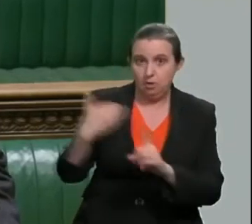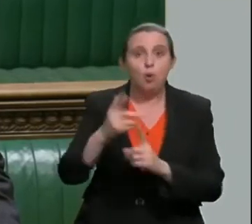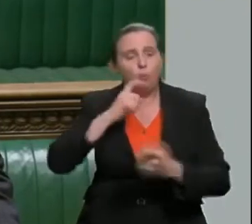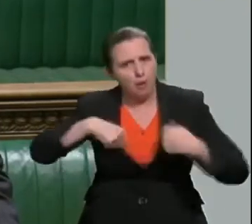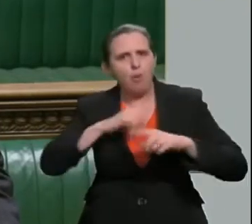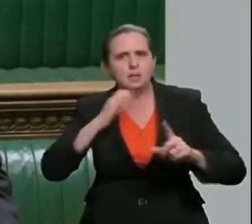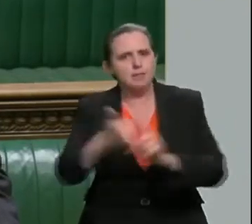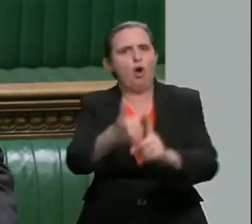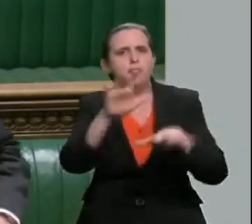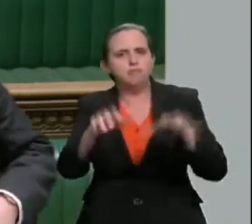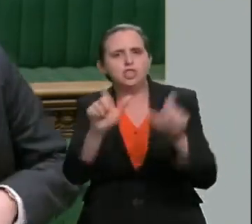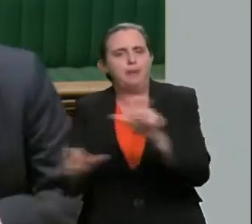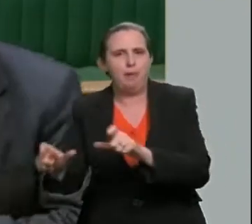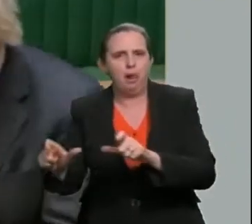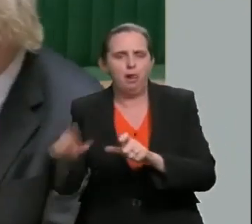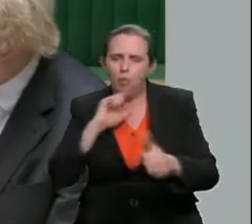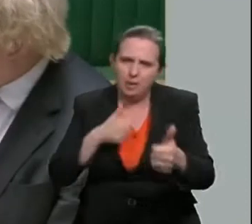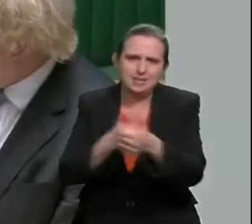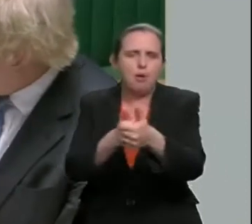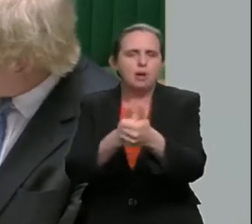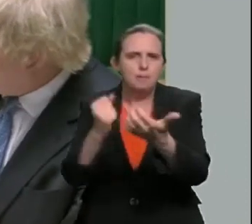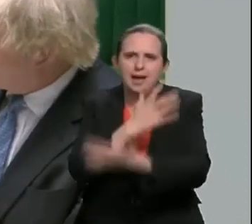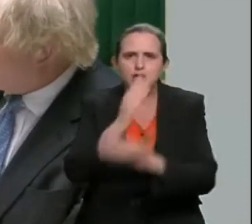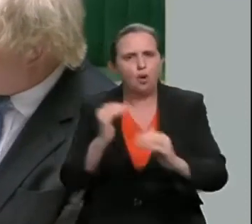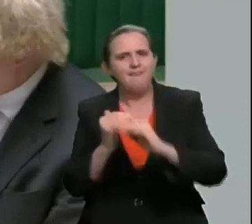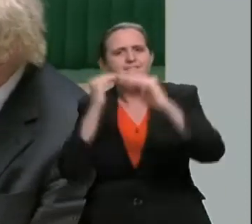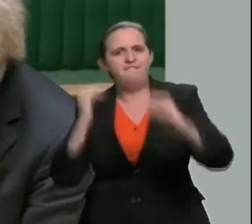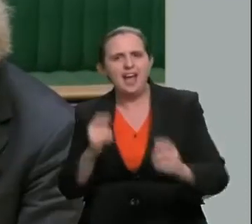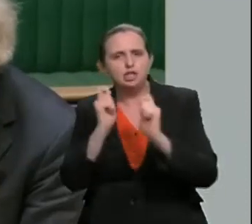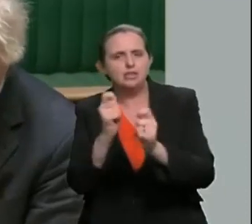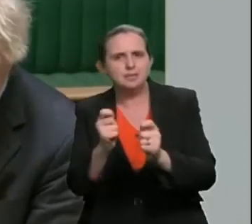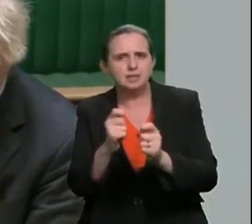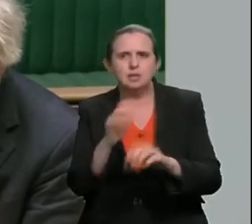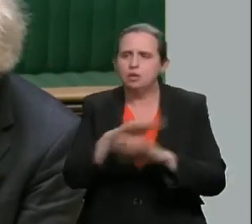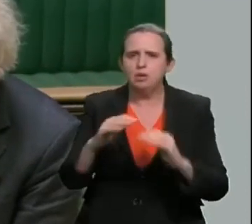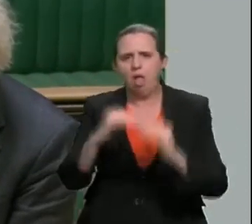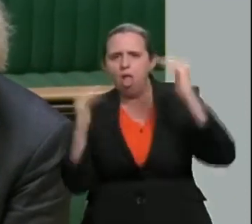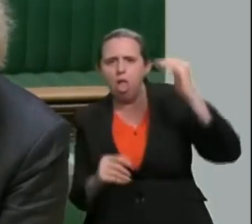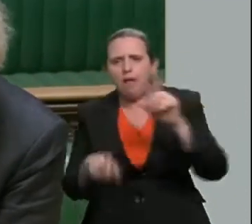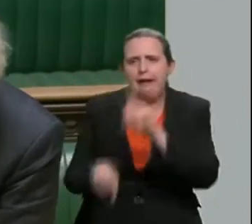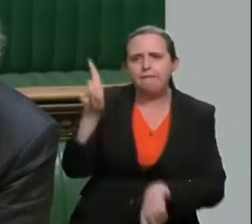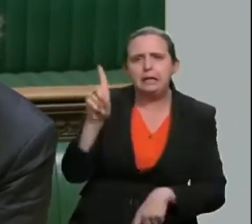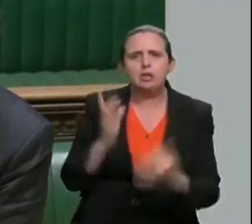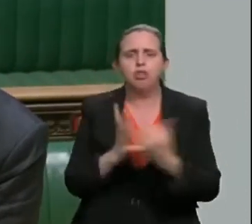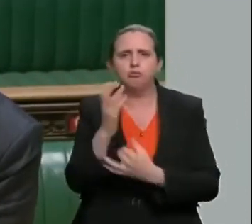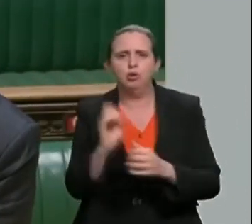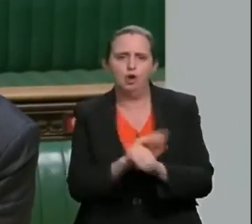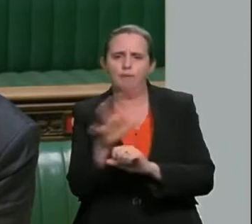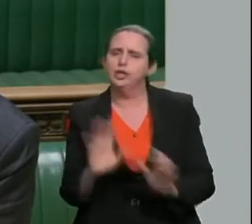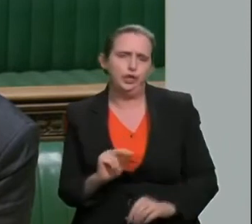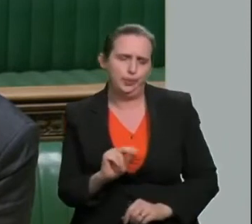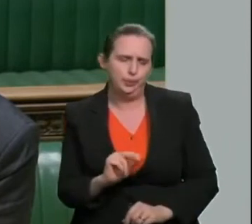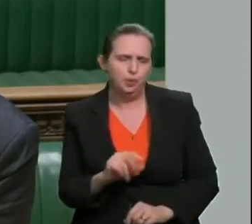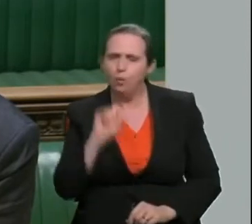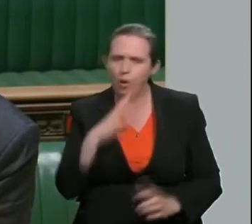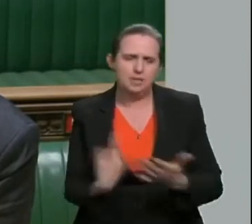throughout the pandemic, and make sure that people are not unfairly evicted during the pandemic. That is what we will do. What I hope very much, Mr. Speaker, is that